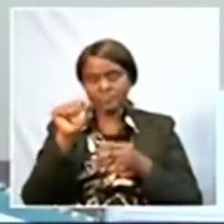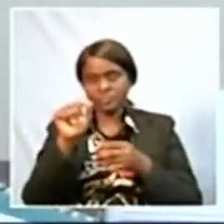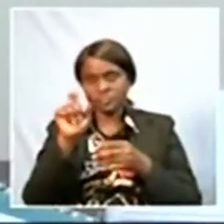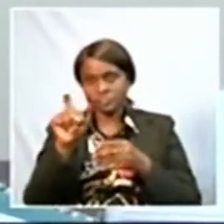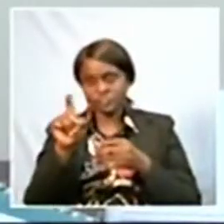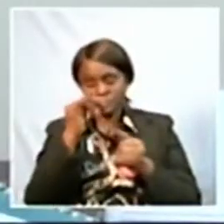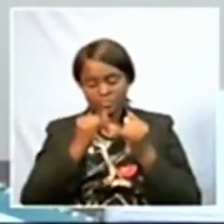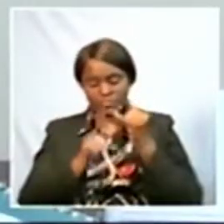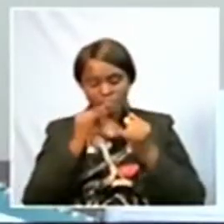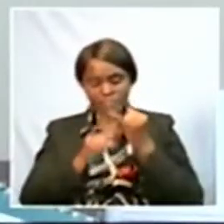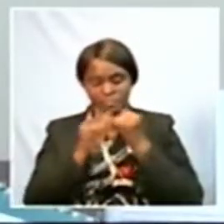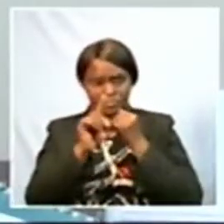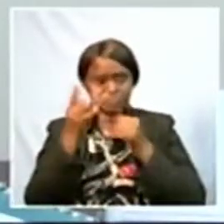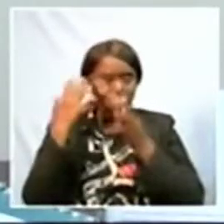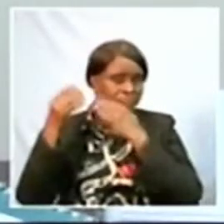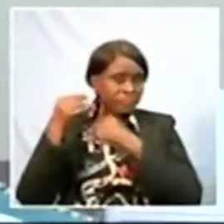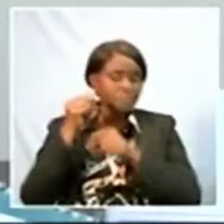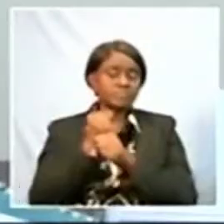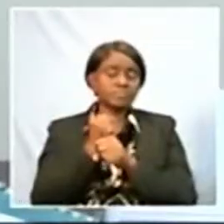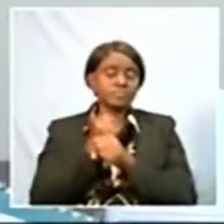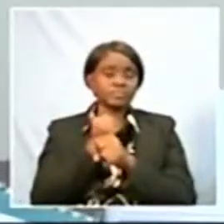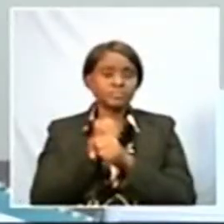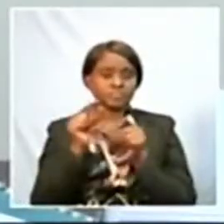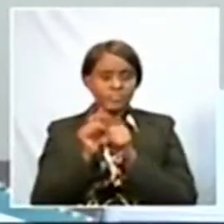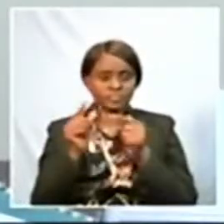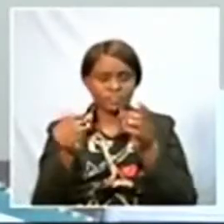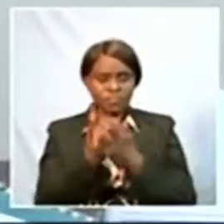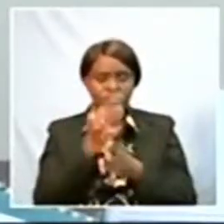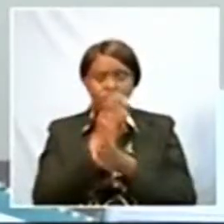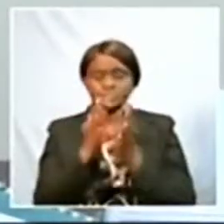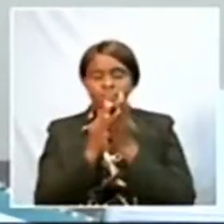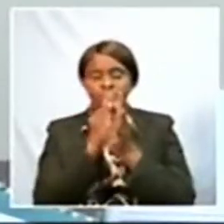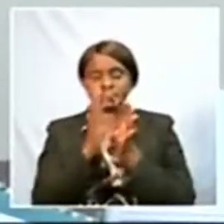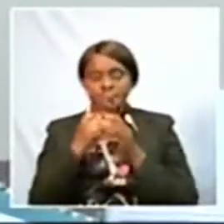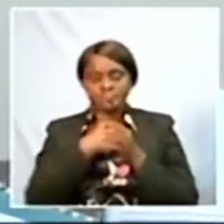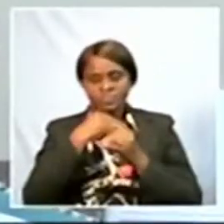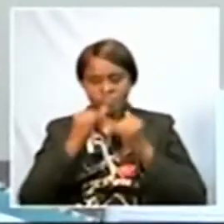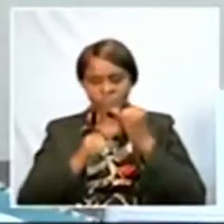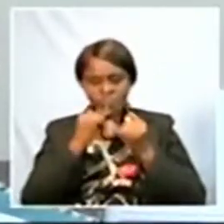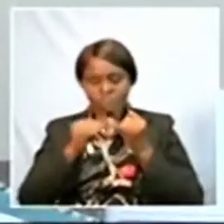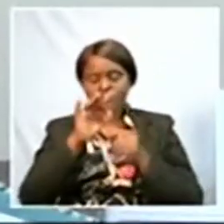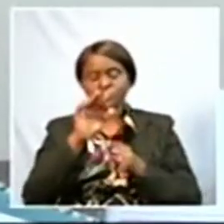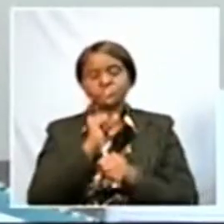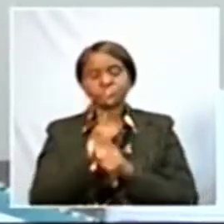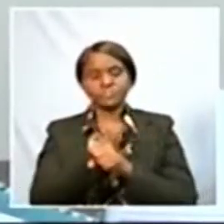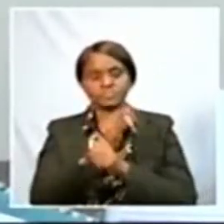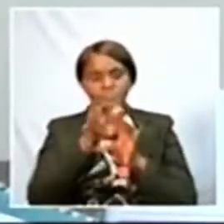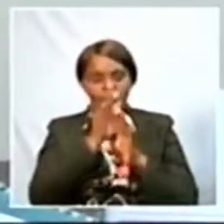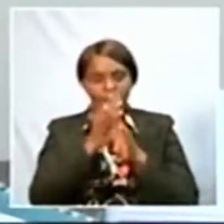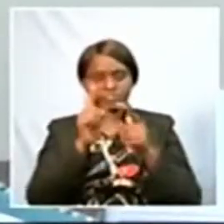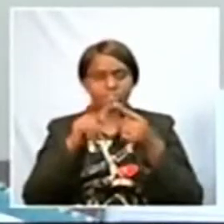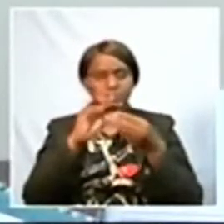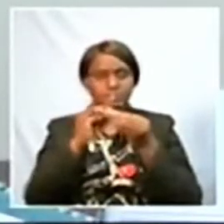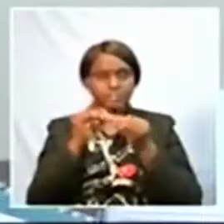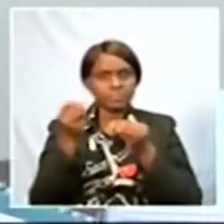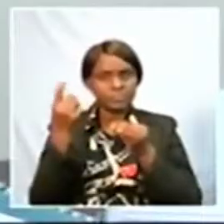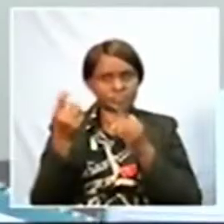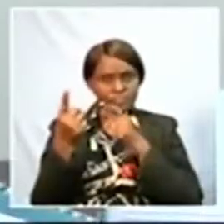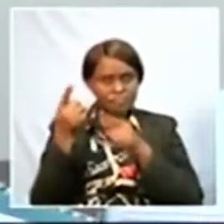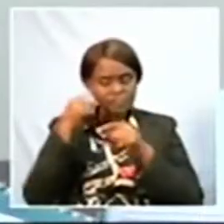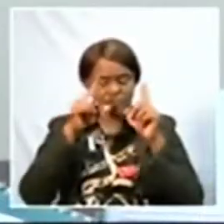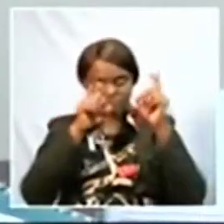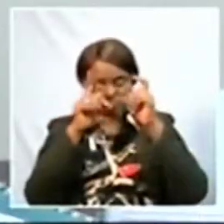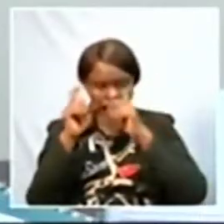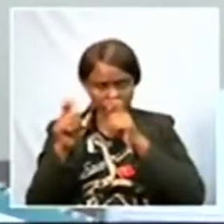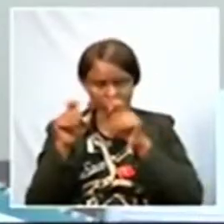to complete outstanding works. The new contractor has completed the works. Refer to Appendix 11 for